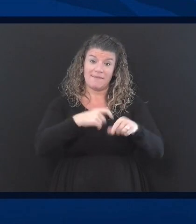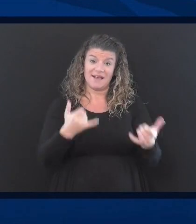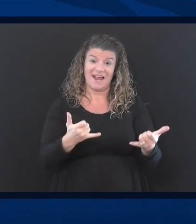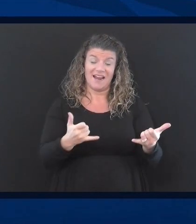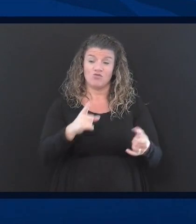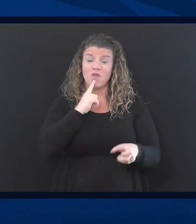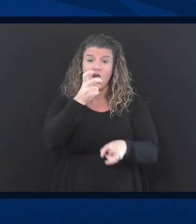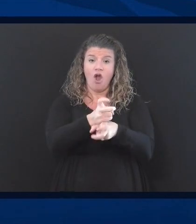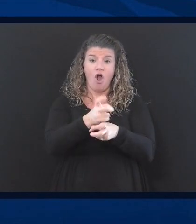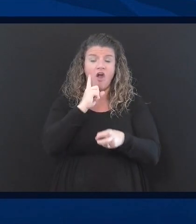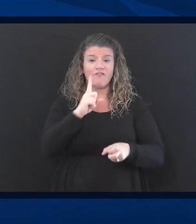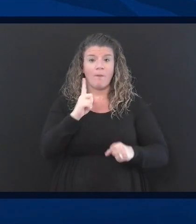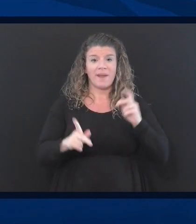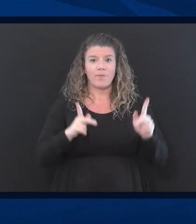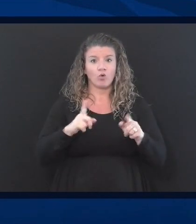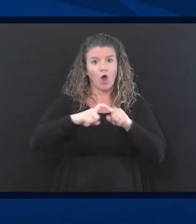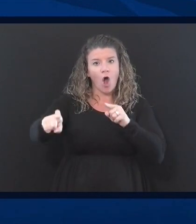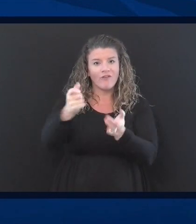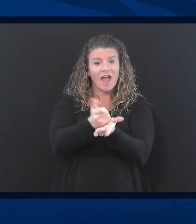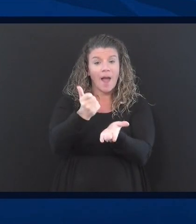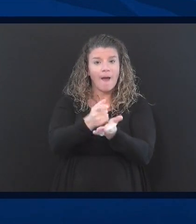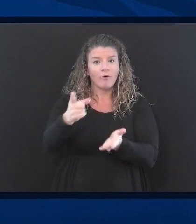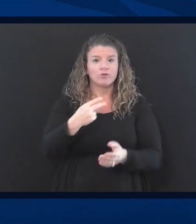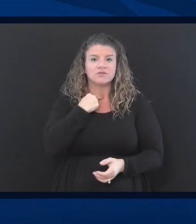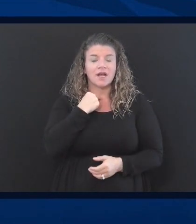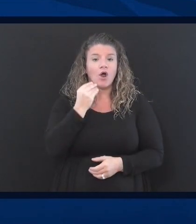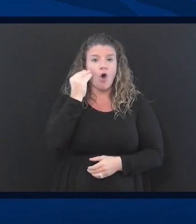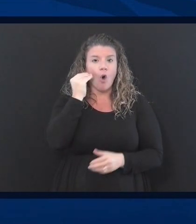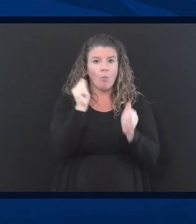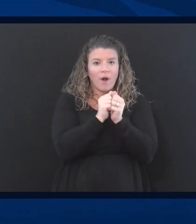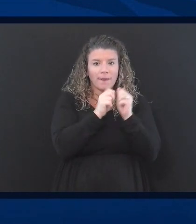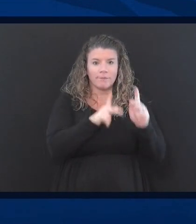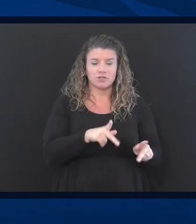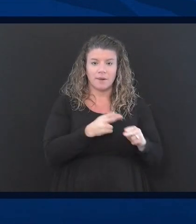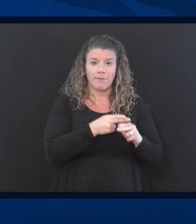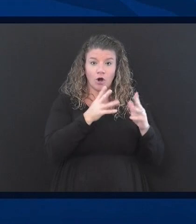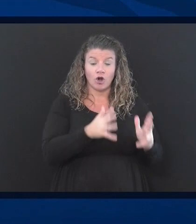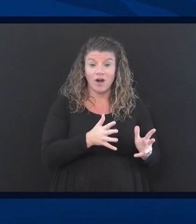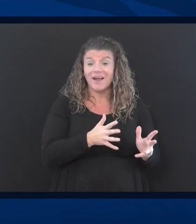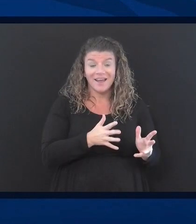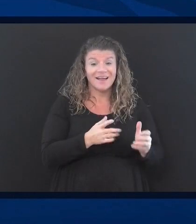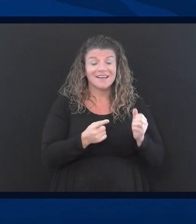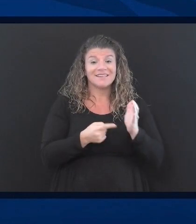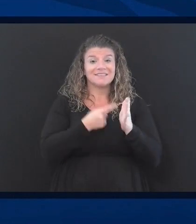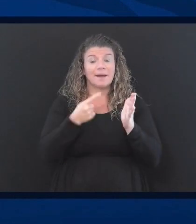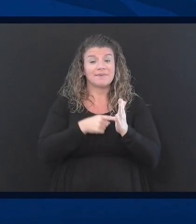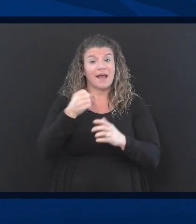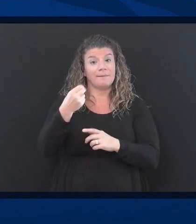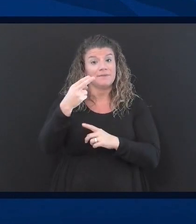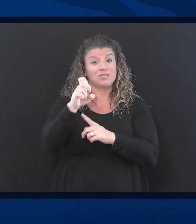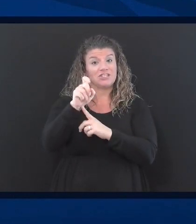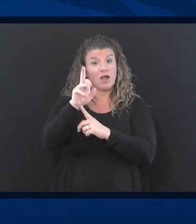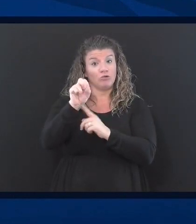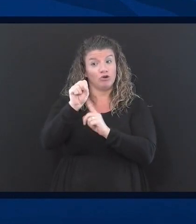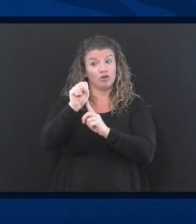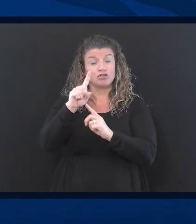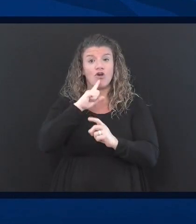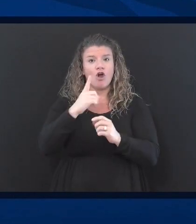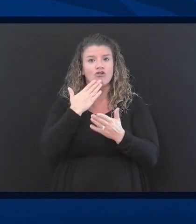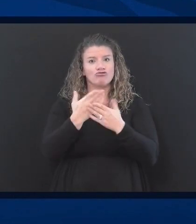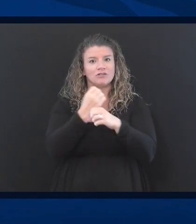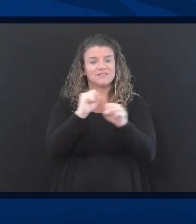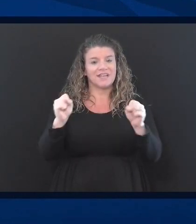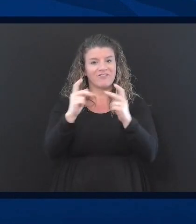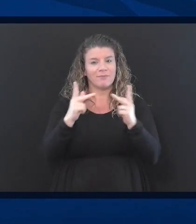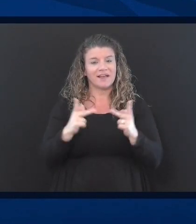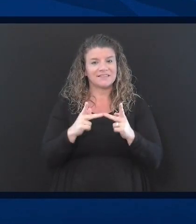victims to call for help when they are isolated with their partner. And because shelters can be crowded settings, they are very high risk. But they say they lack testing